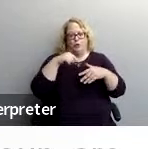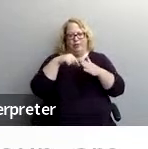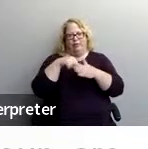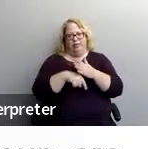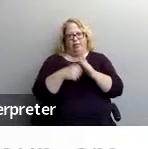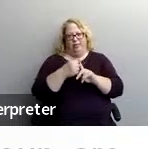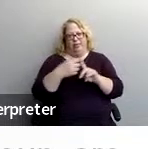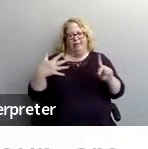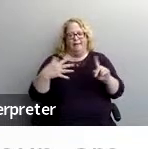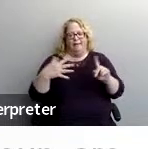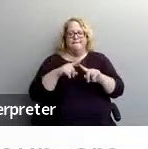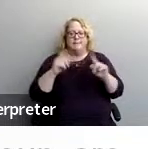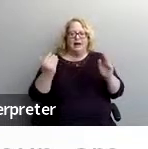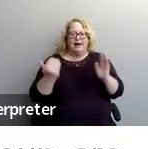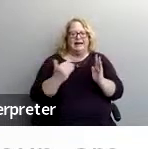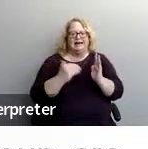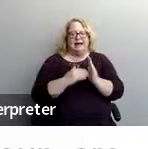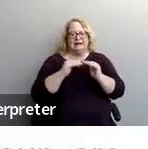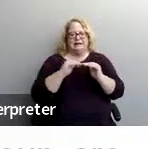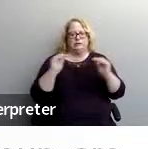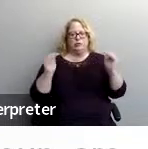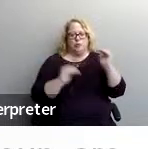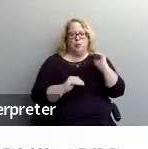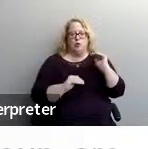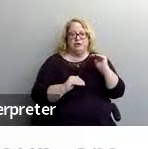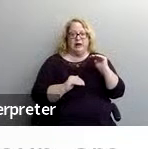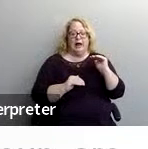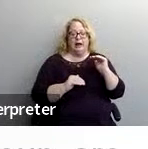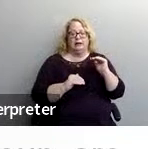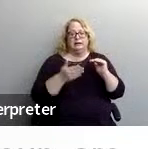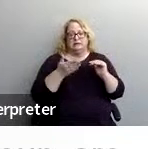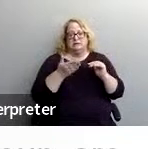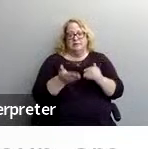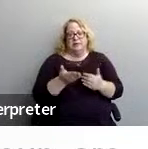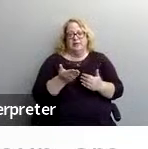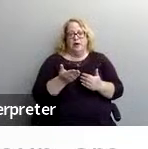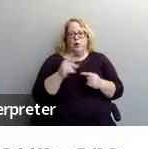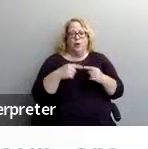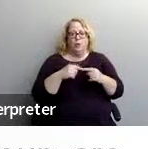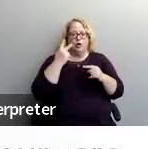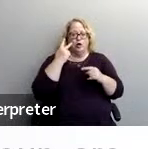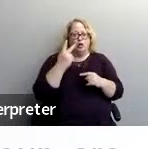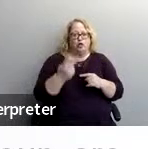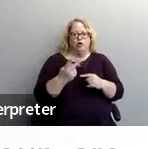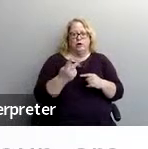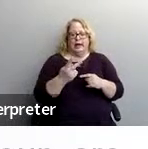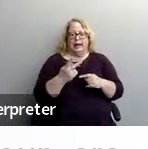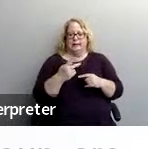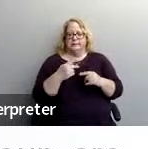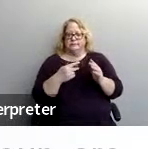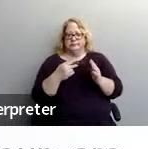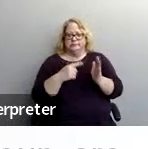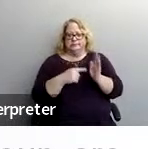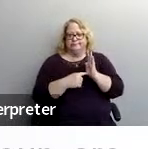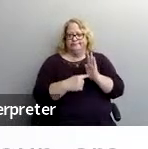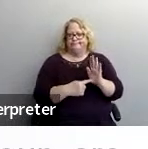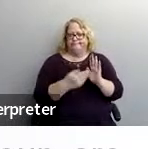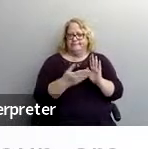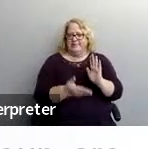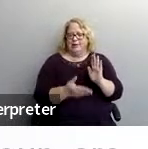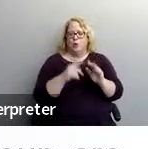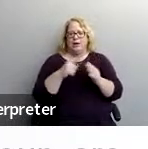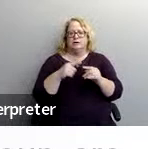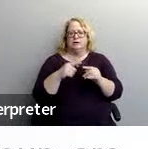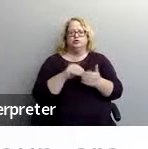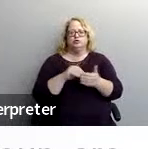into detail. But again, disproportionality exists when we look at those indicators that are before us and when students